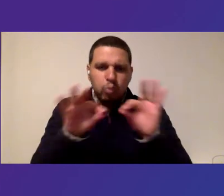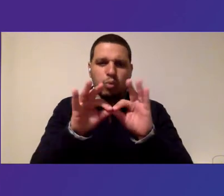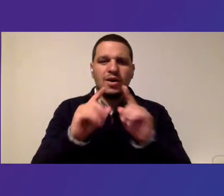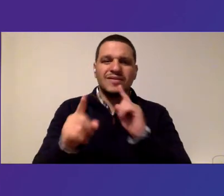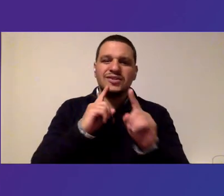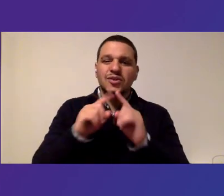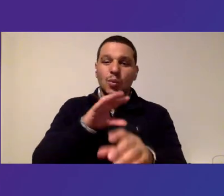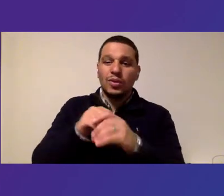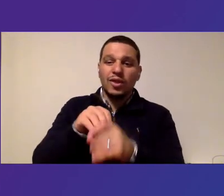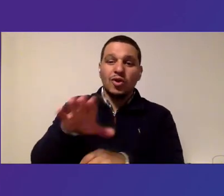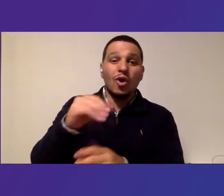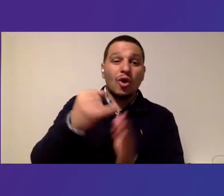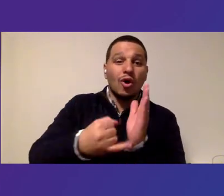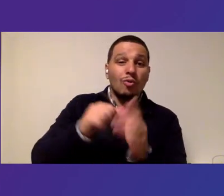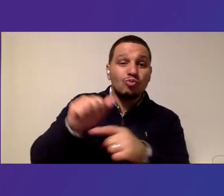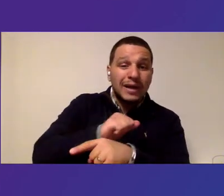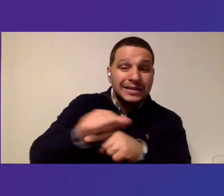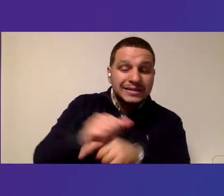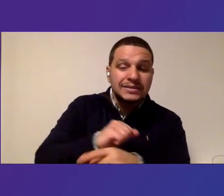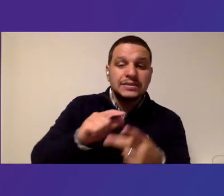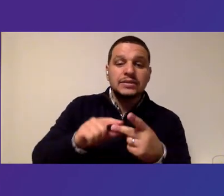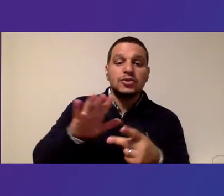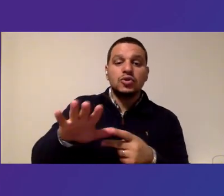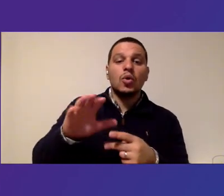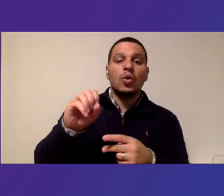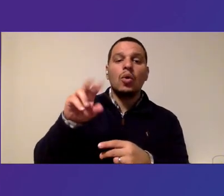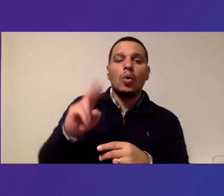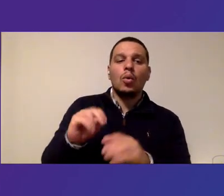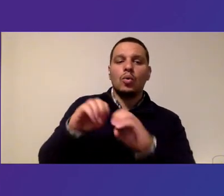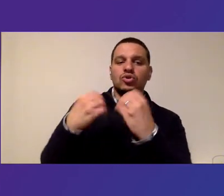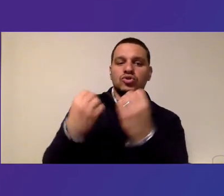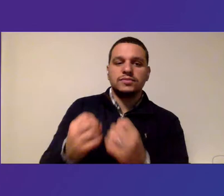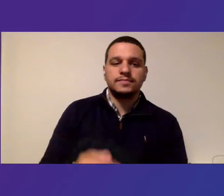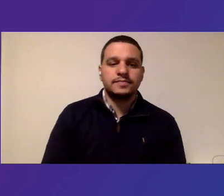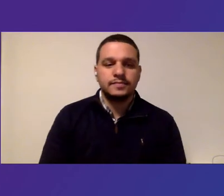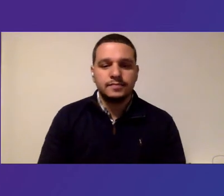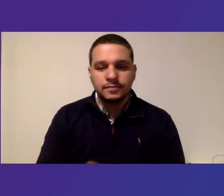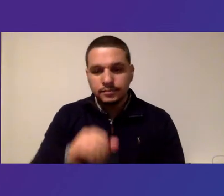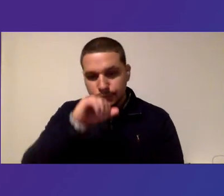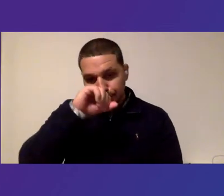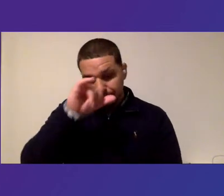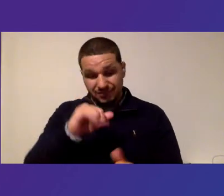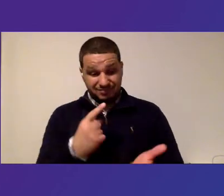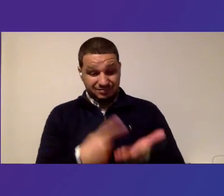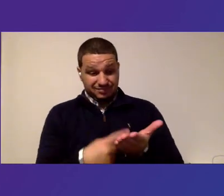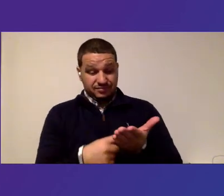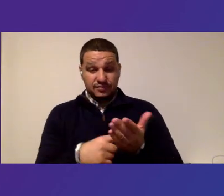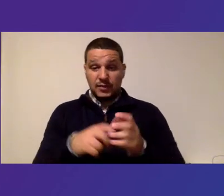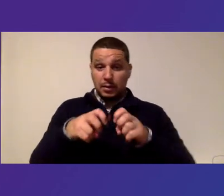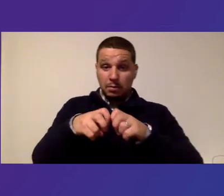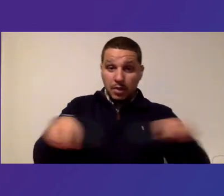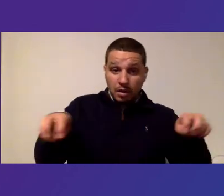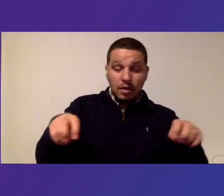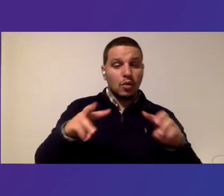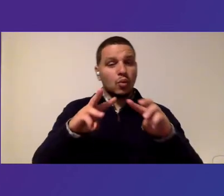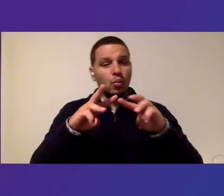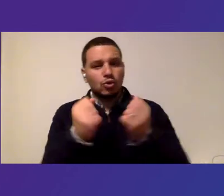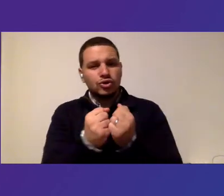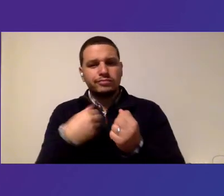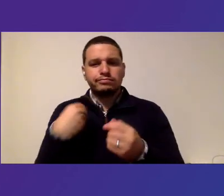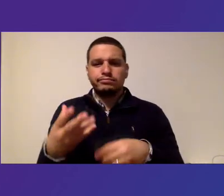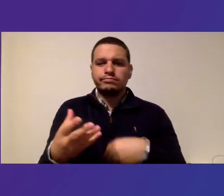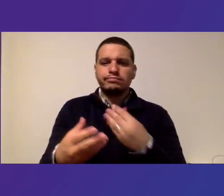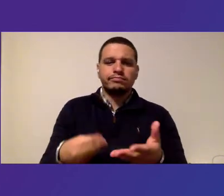your own artistic practices and within your own organizations. From the talks, panels, and workshops offered to